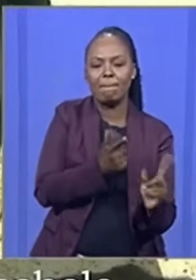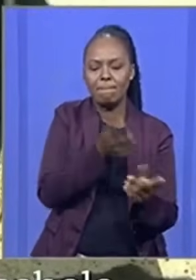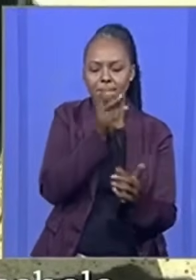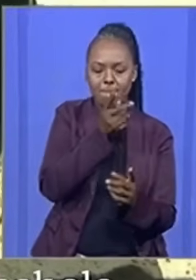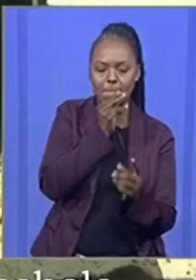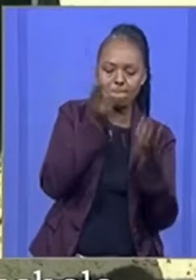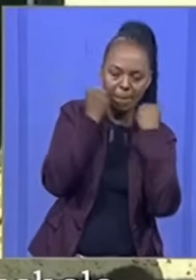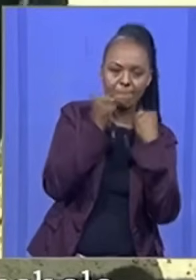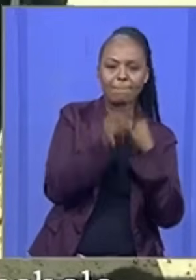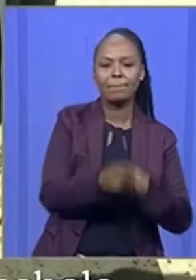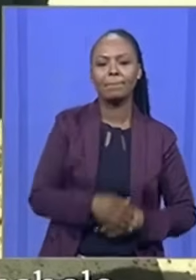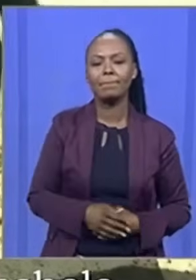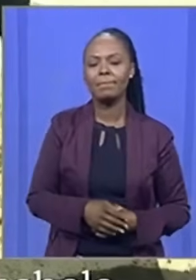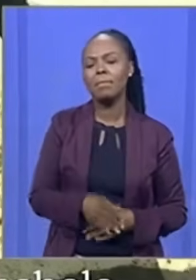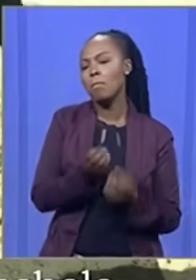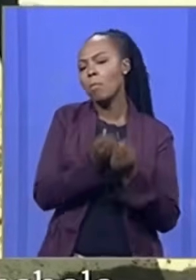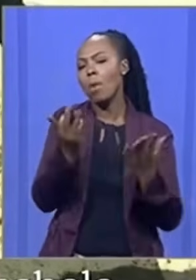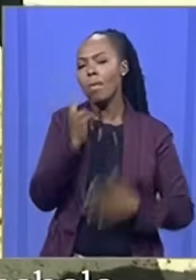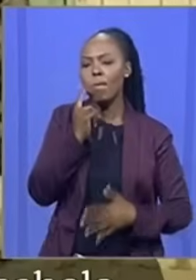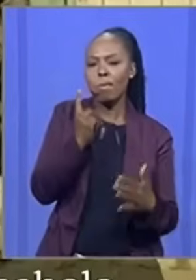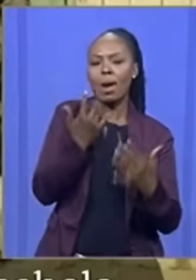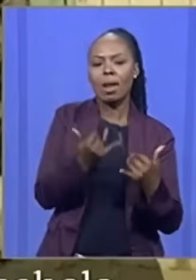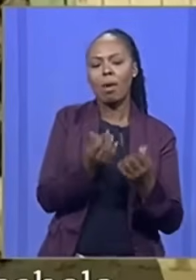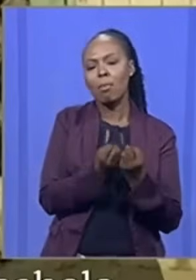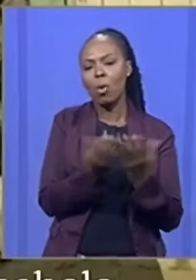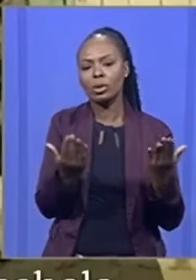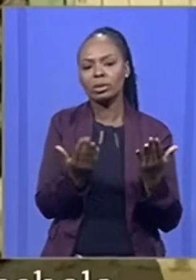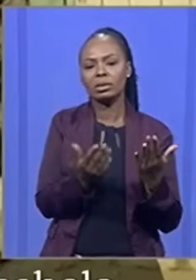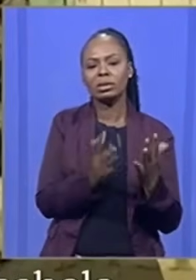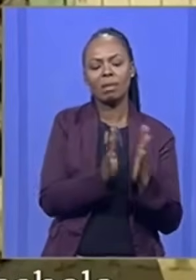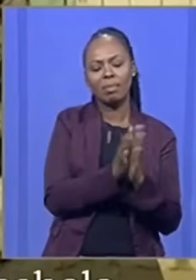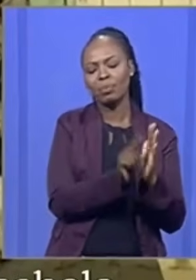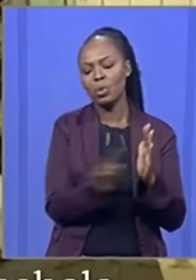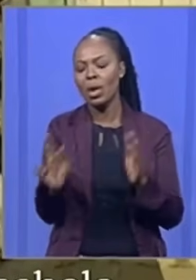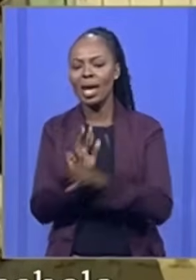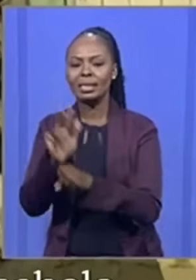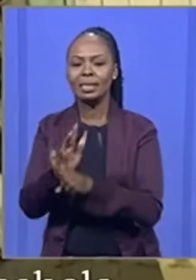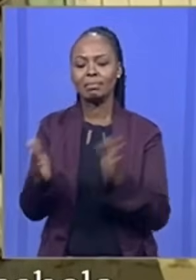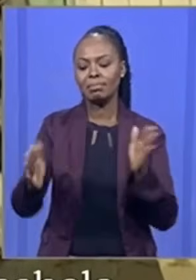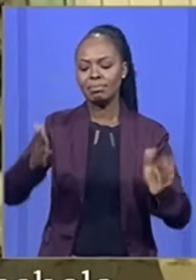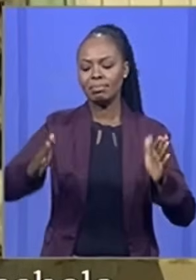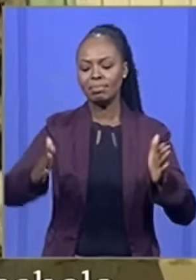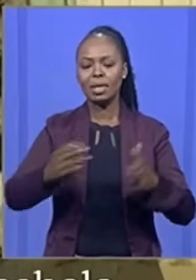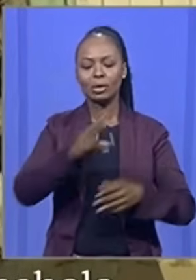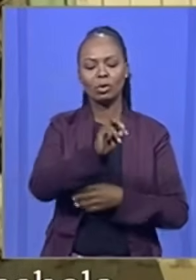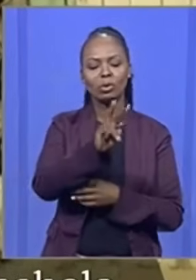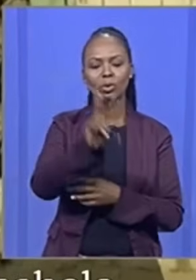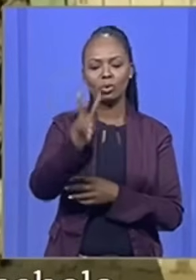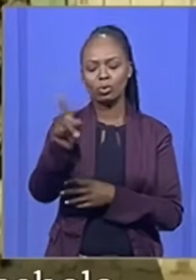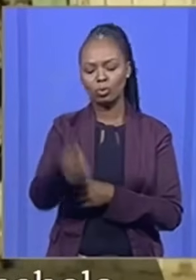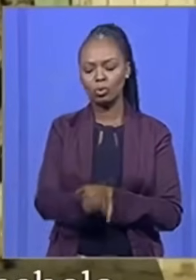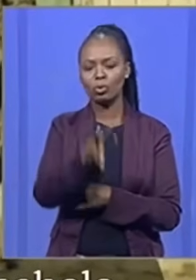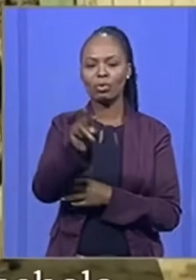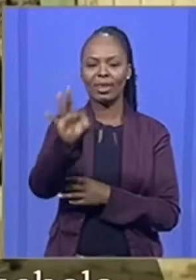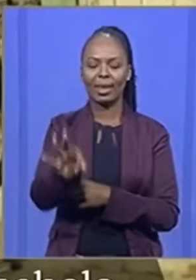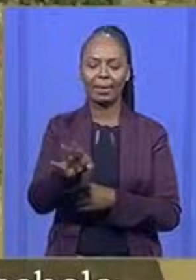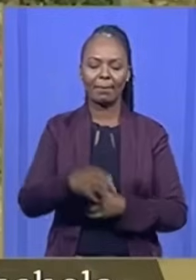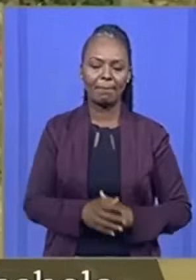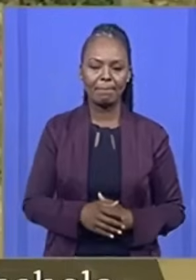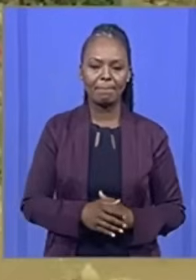ka fa basetsana ba dingwaga tse di magareng ga 10 le 18 ba ne ba imile mo ngwageng wa ditšhelete wa